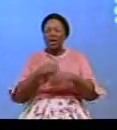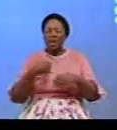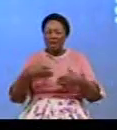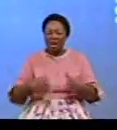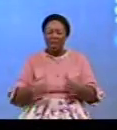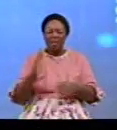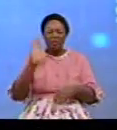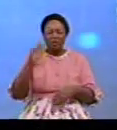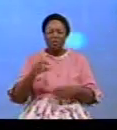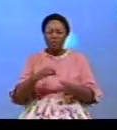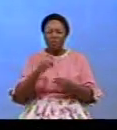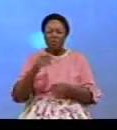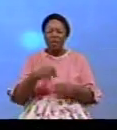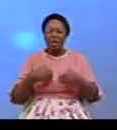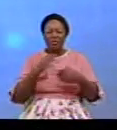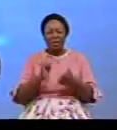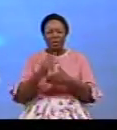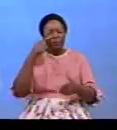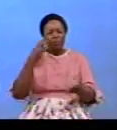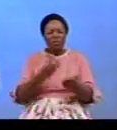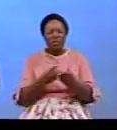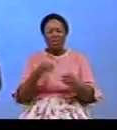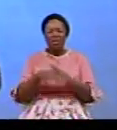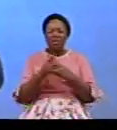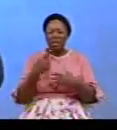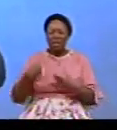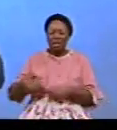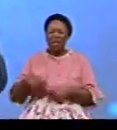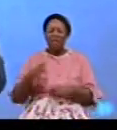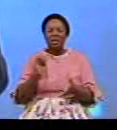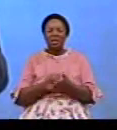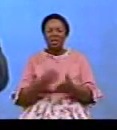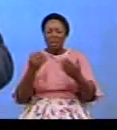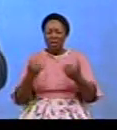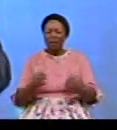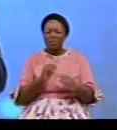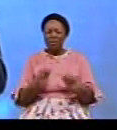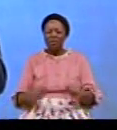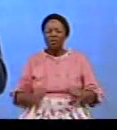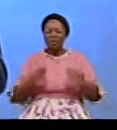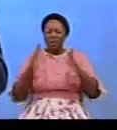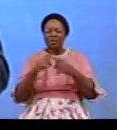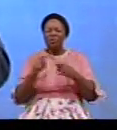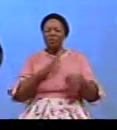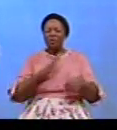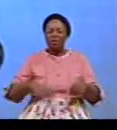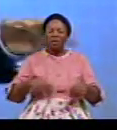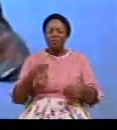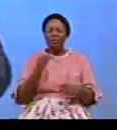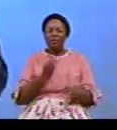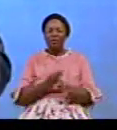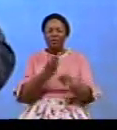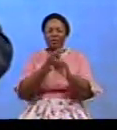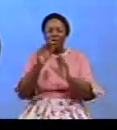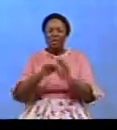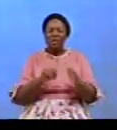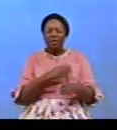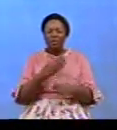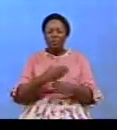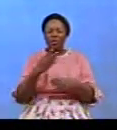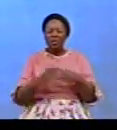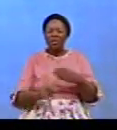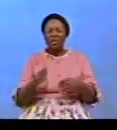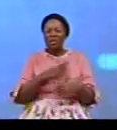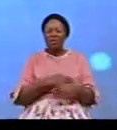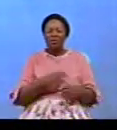witness. Congratulations. Their welcome. Now, as a surrender to Christ, there is a celebration in heaven on your behalf now. Give